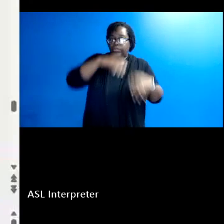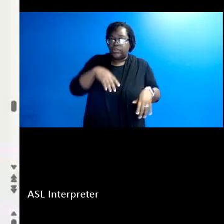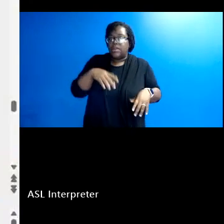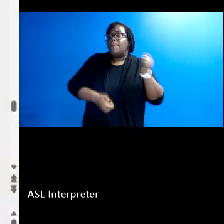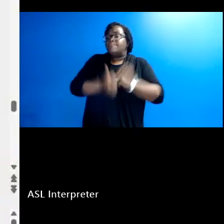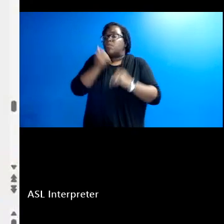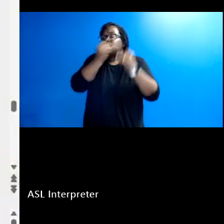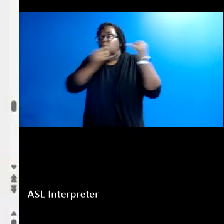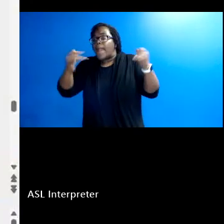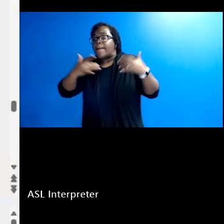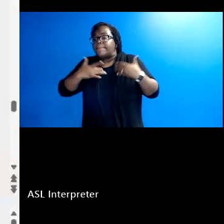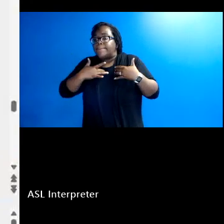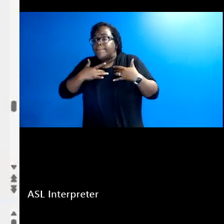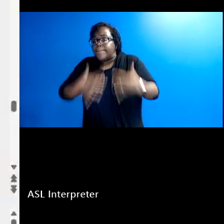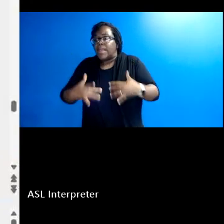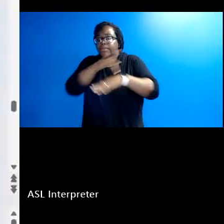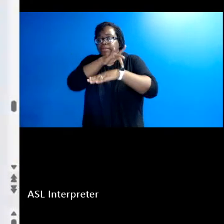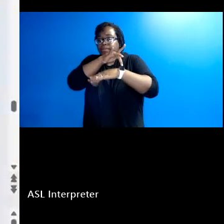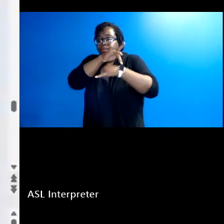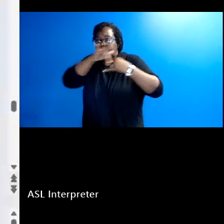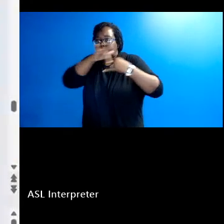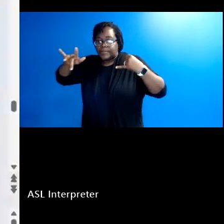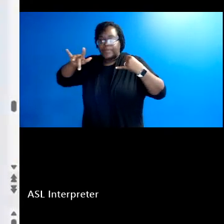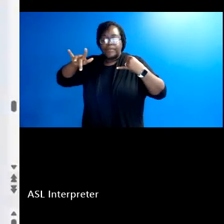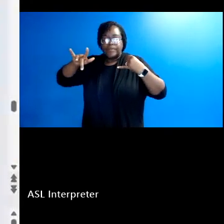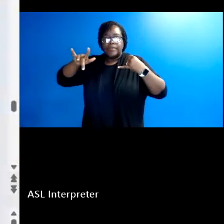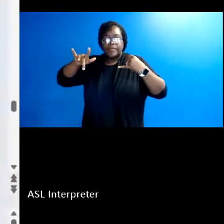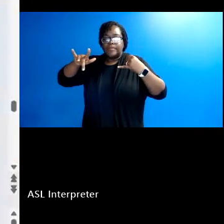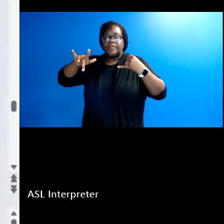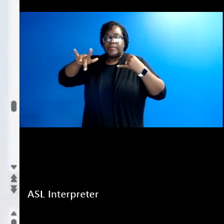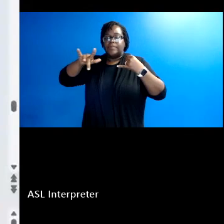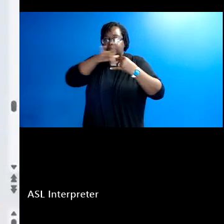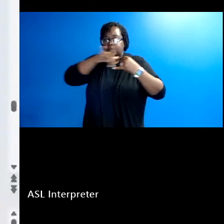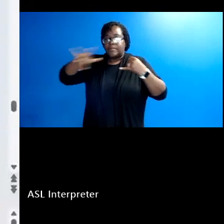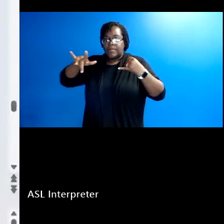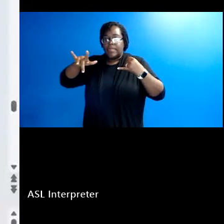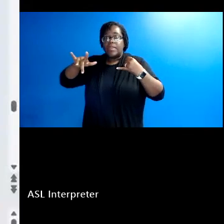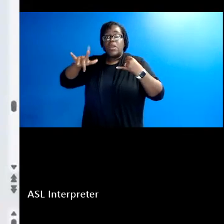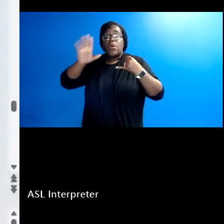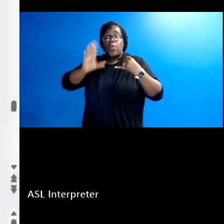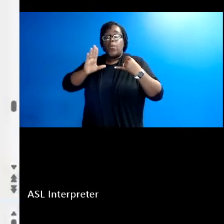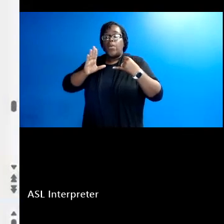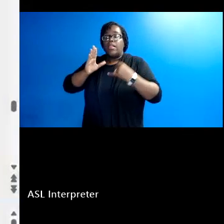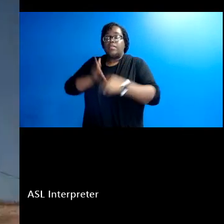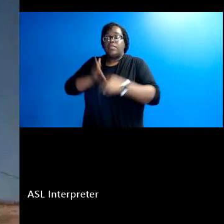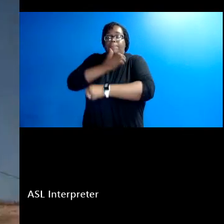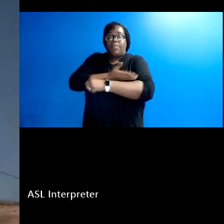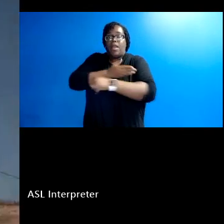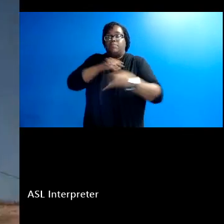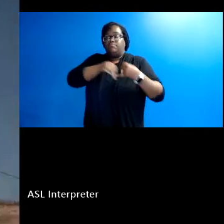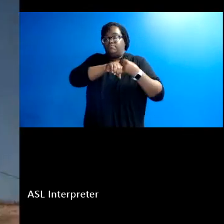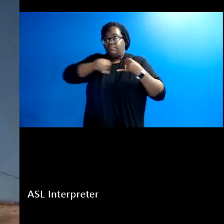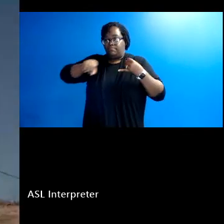wires is bare. And we're upgrading this wiring to what's called cover conductor. And